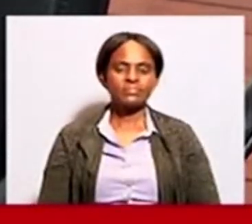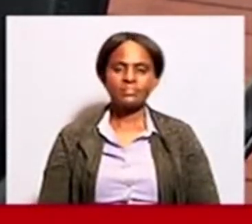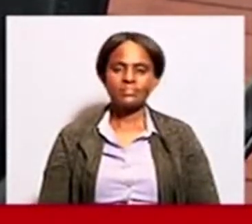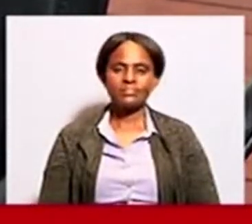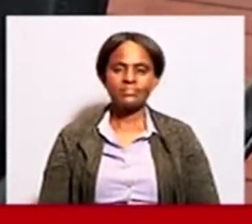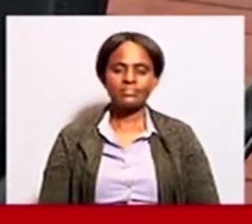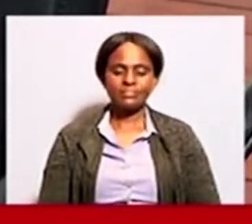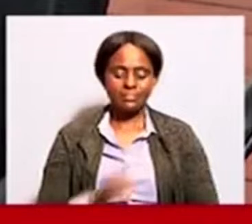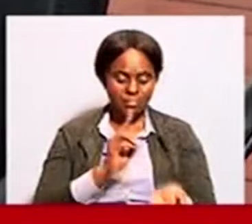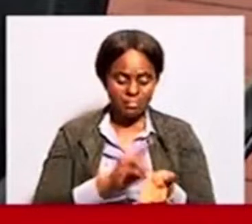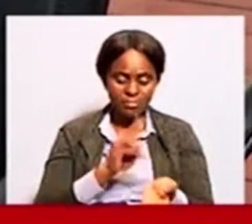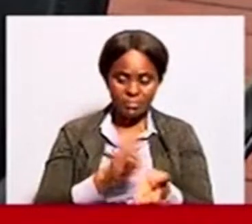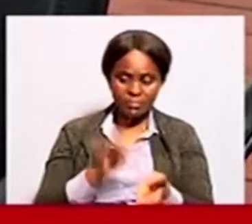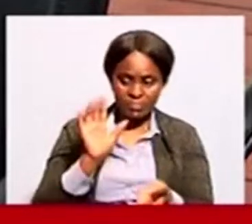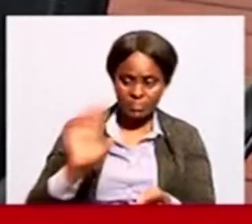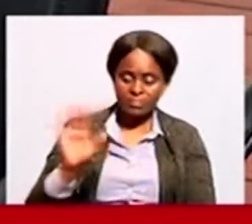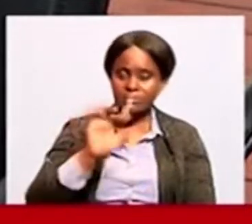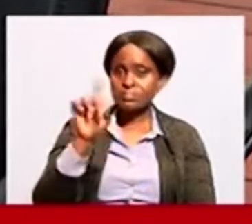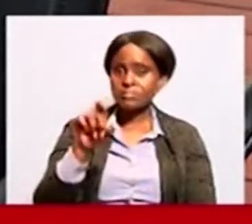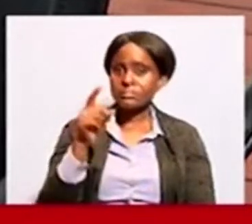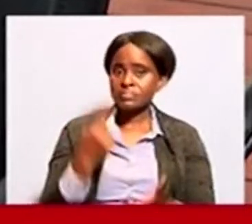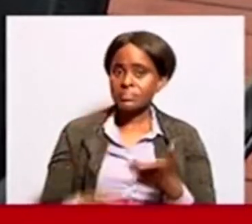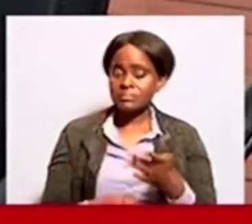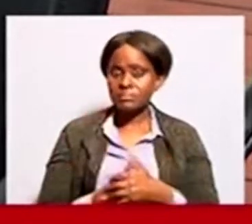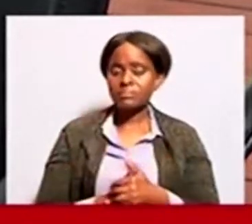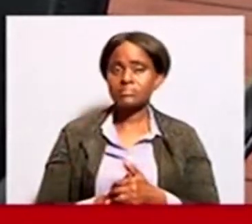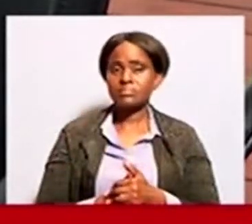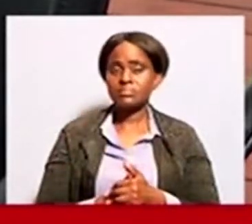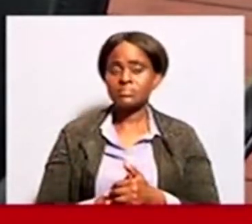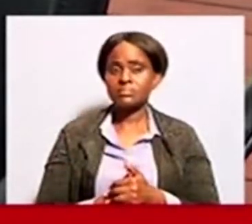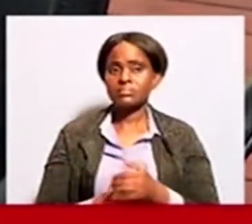The doctor's question is,